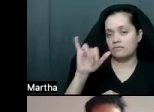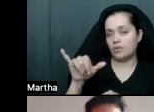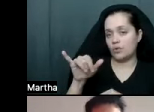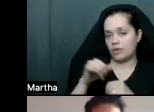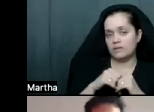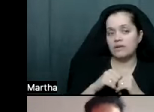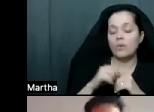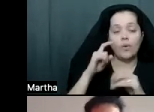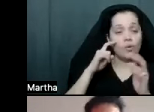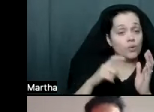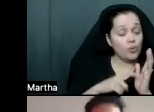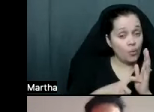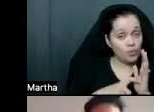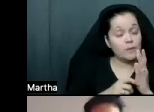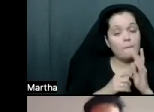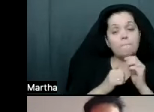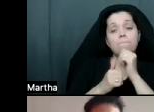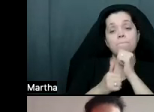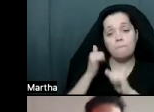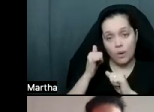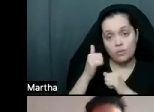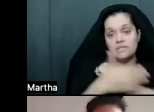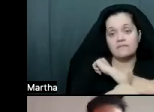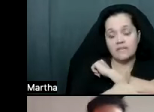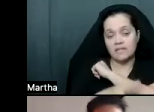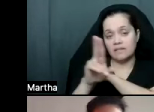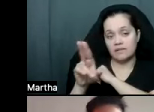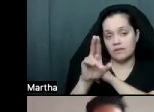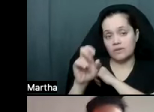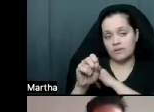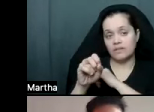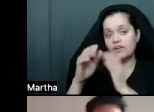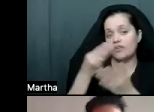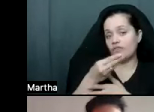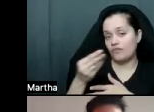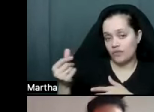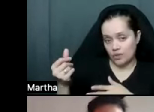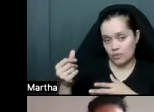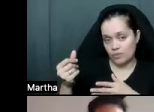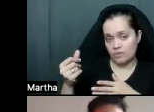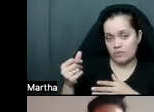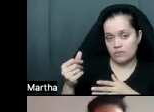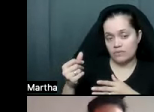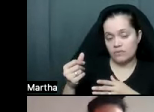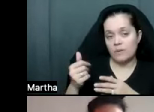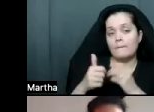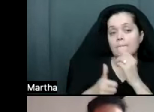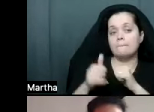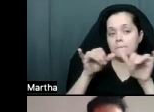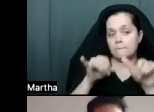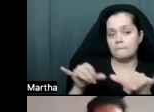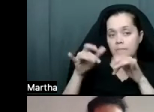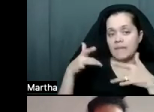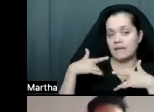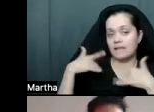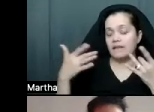Well, notice indeed that most of the counties in the United States have very few. The most common light